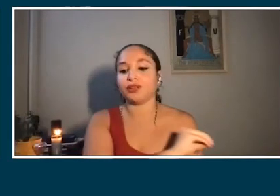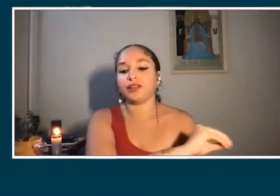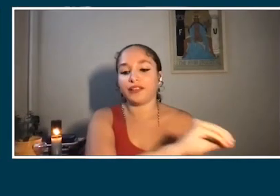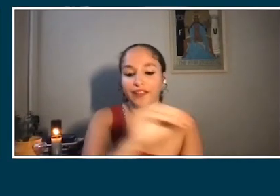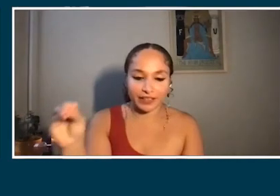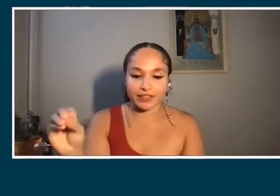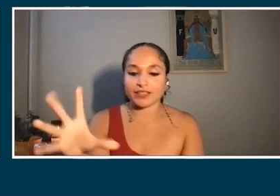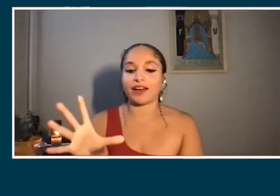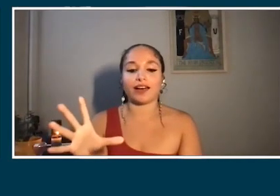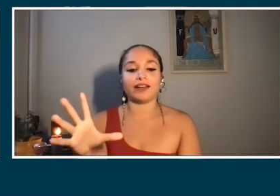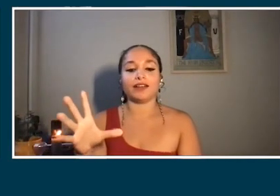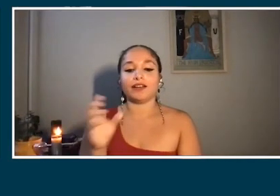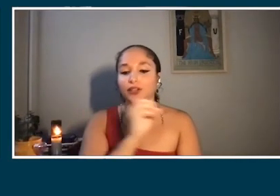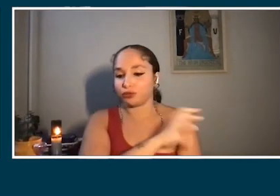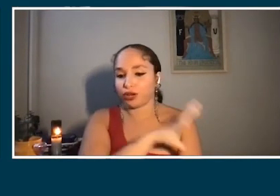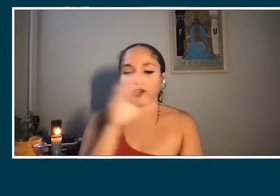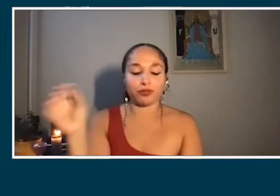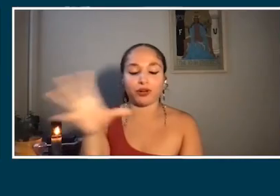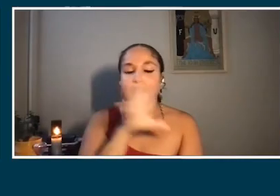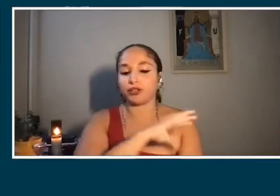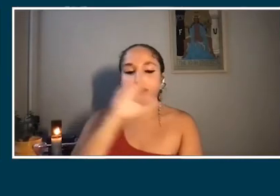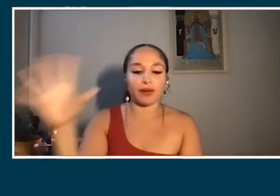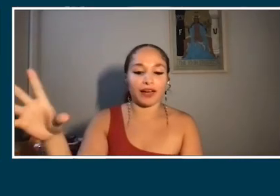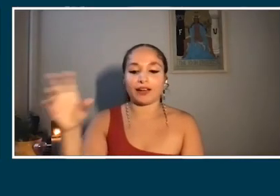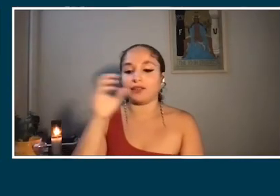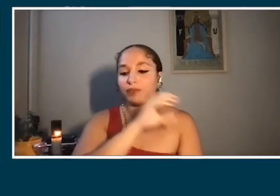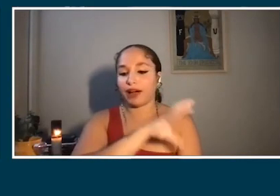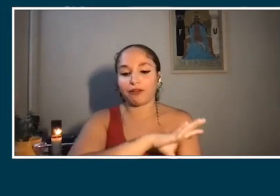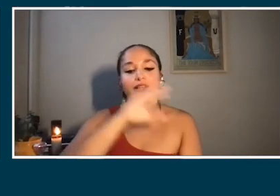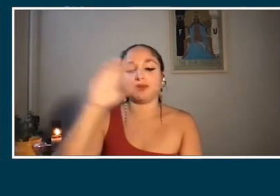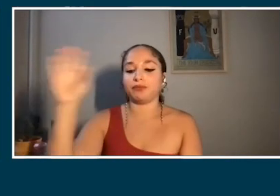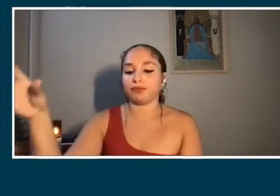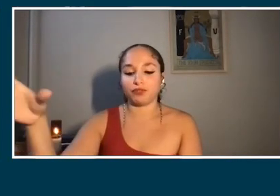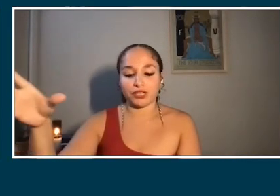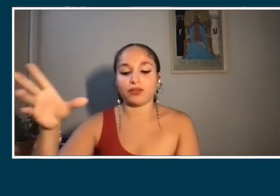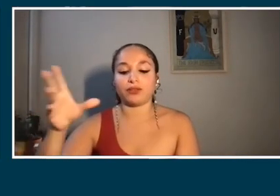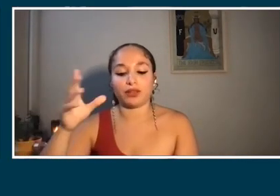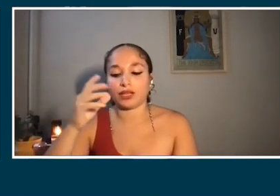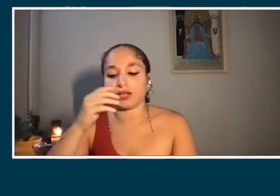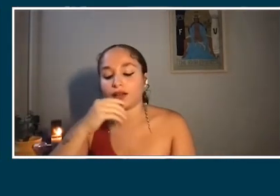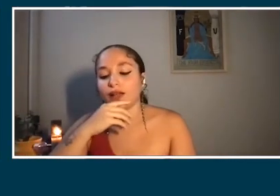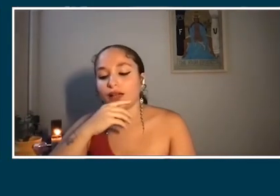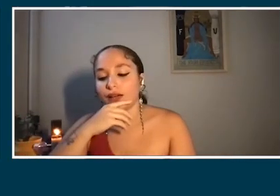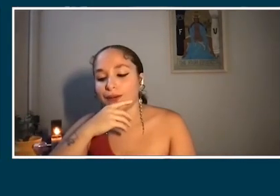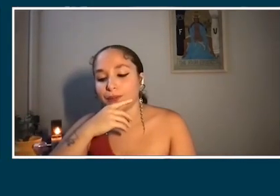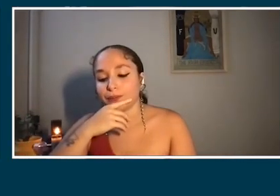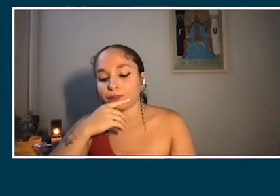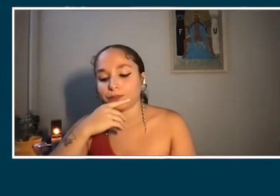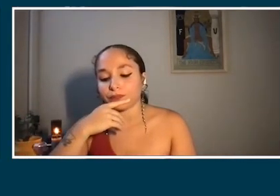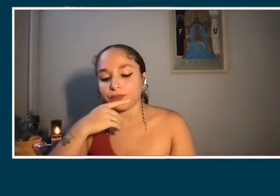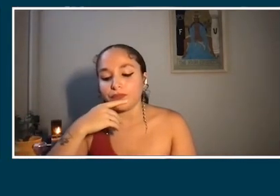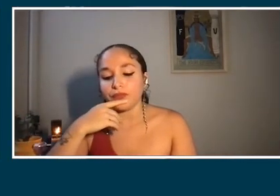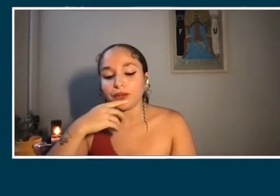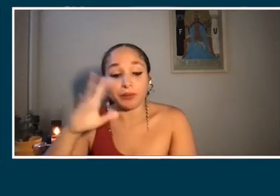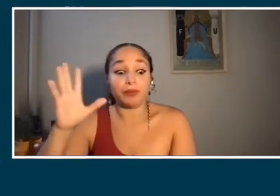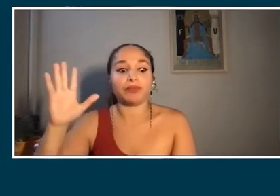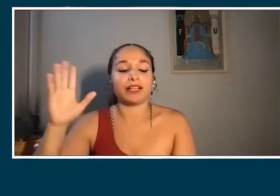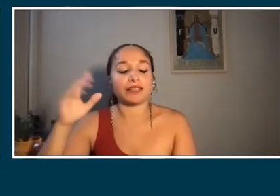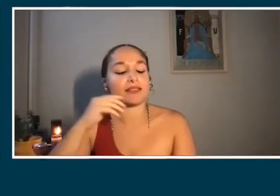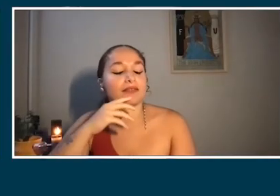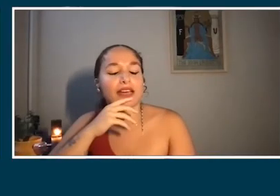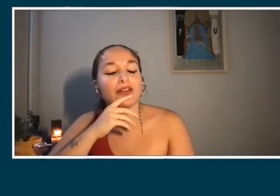thing. It's a neutral thing. It's not a right, wrong, good, bad outcome result